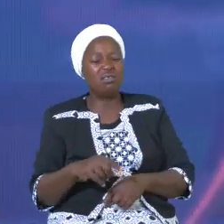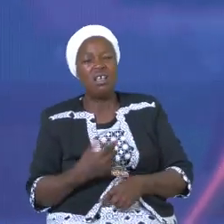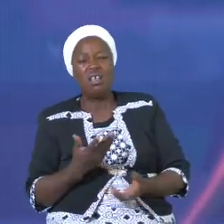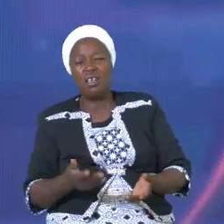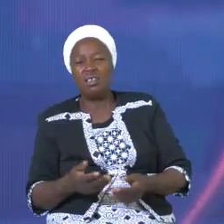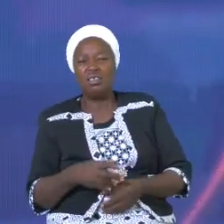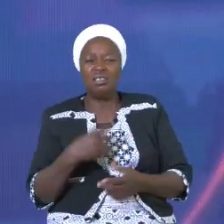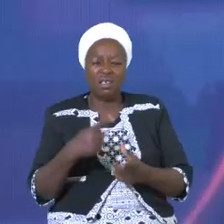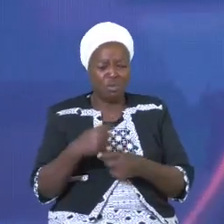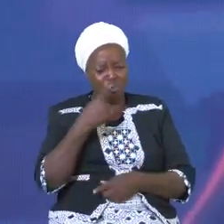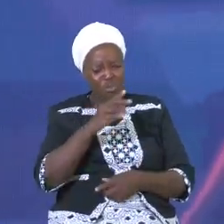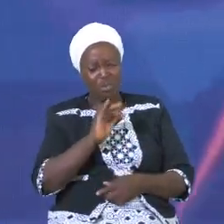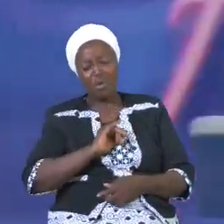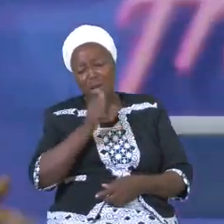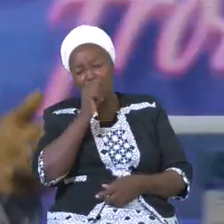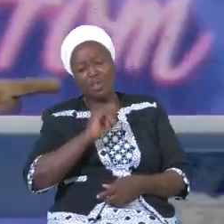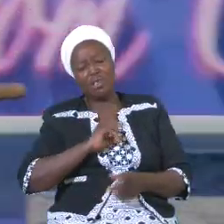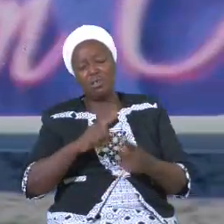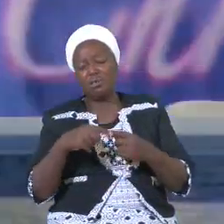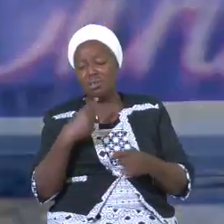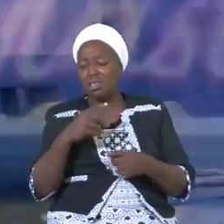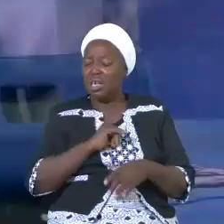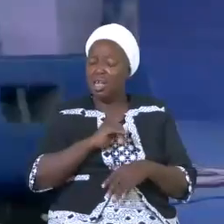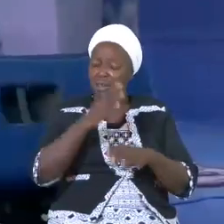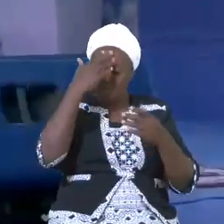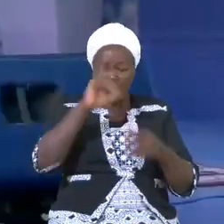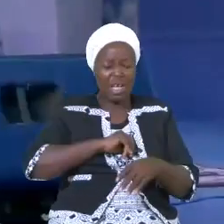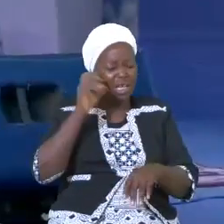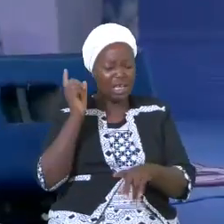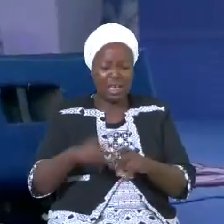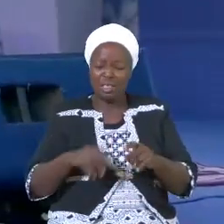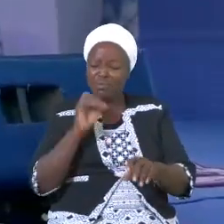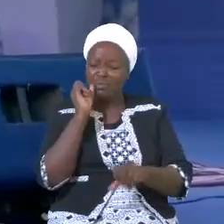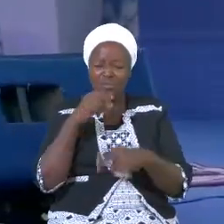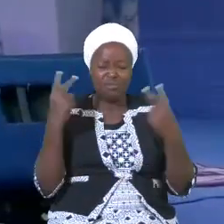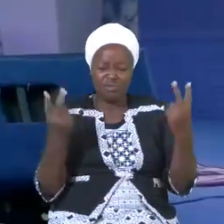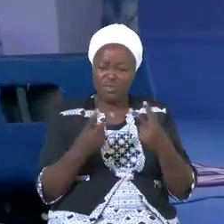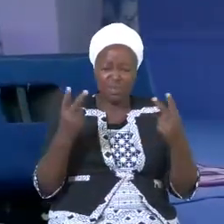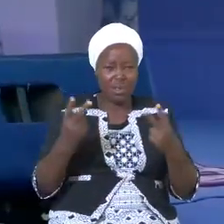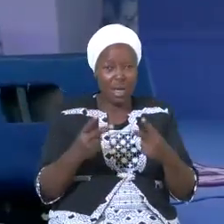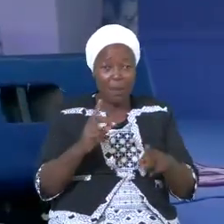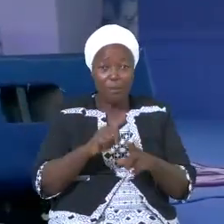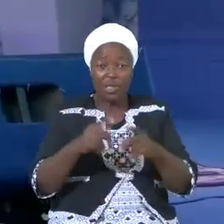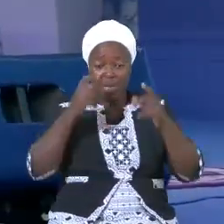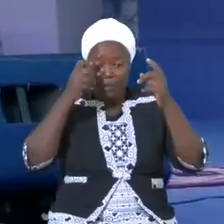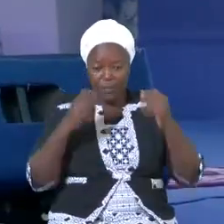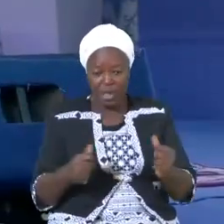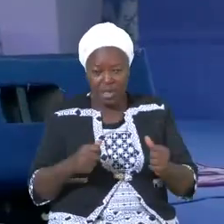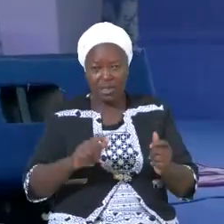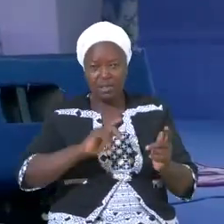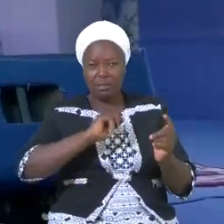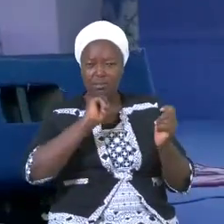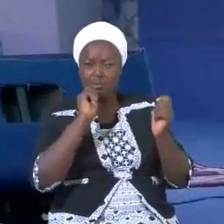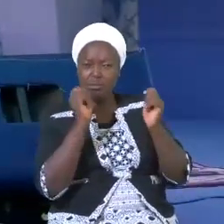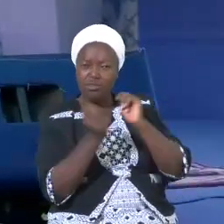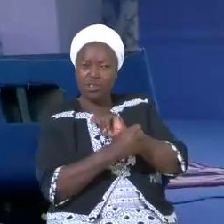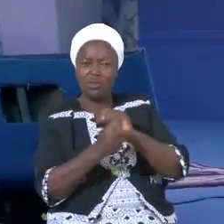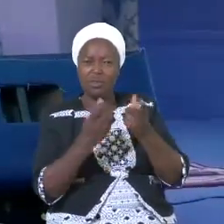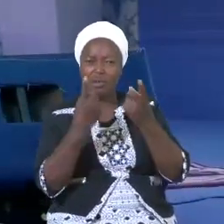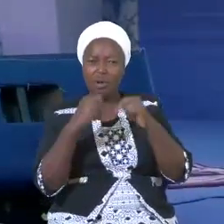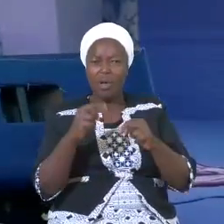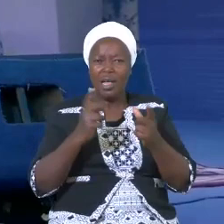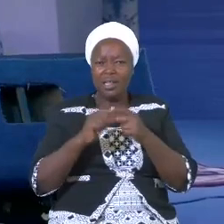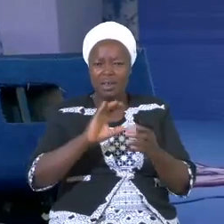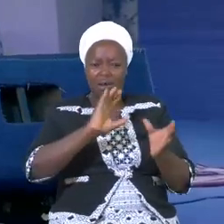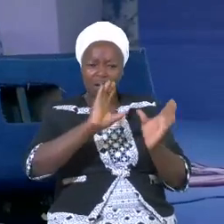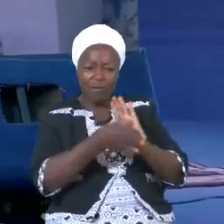to think that i'm going to be victorious all of a sudden a transformation comes all of a sudden a combustion